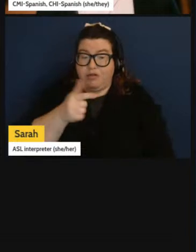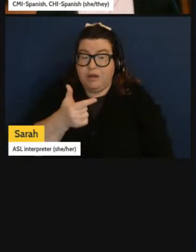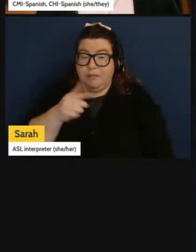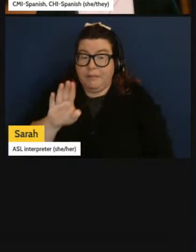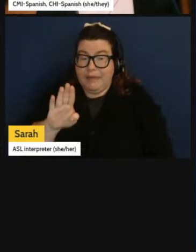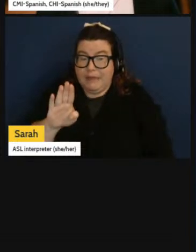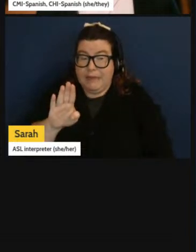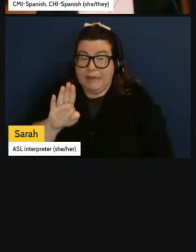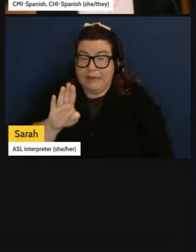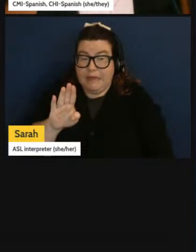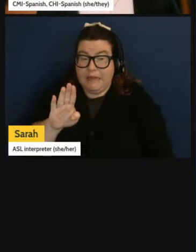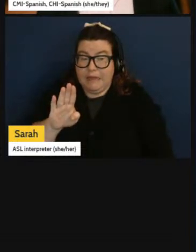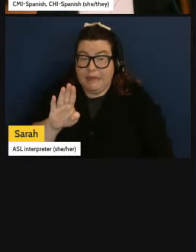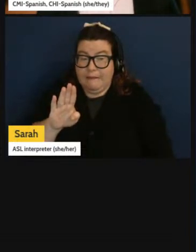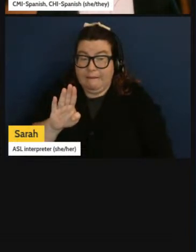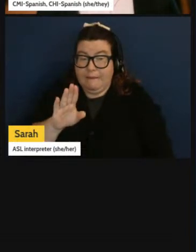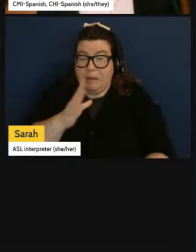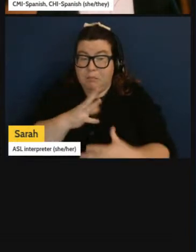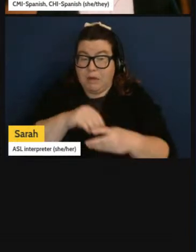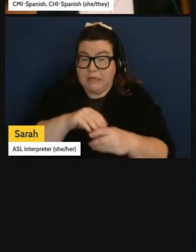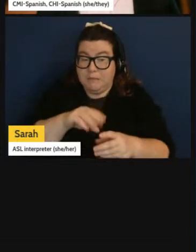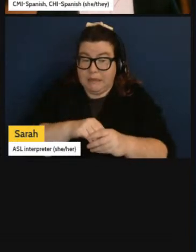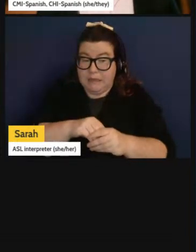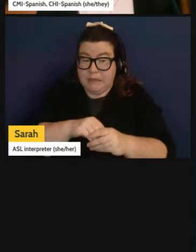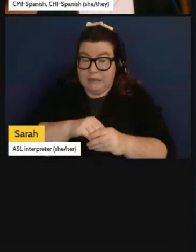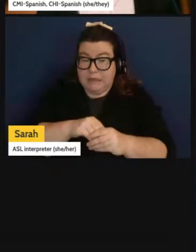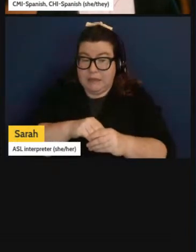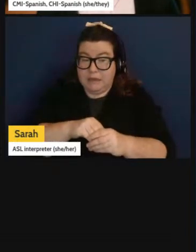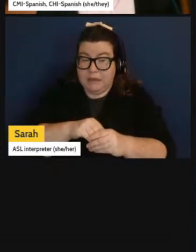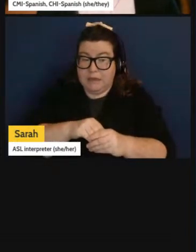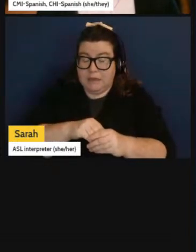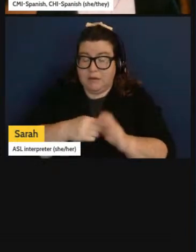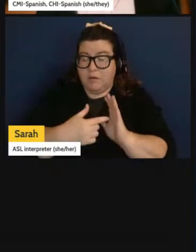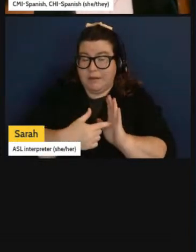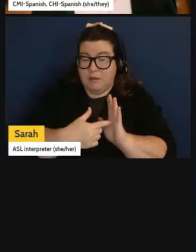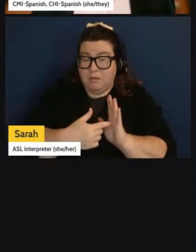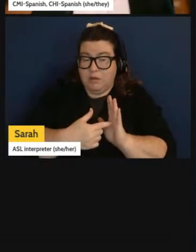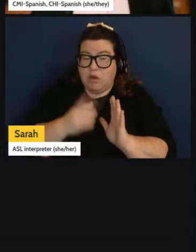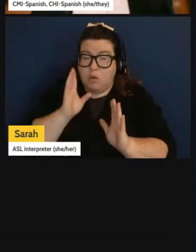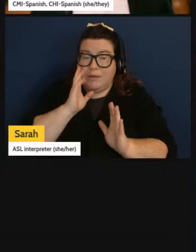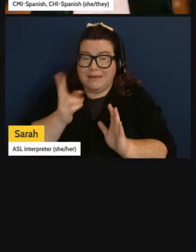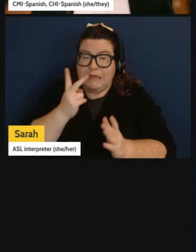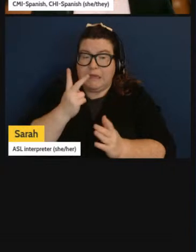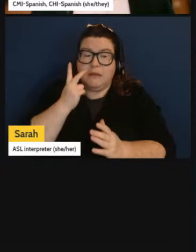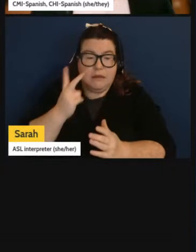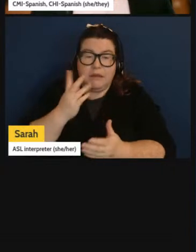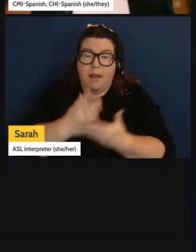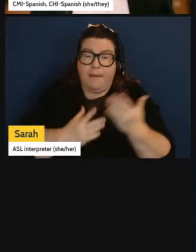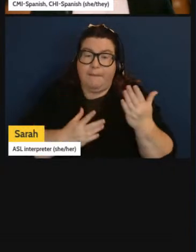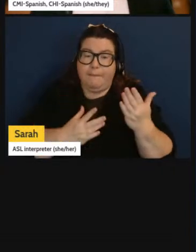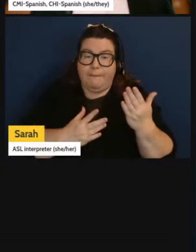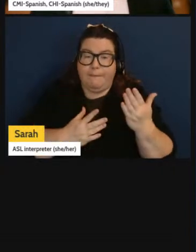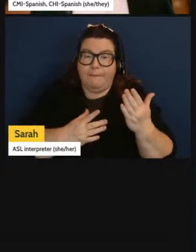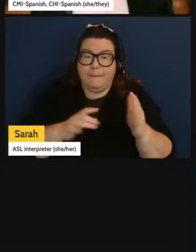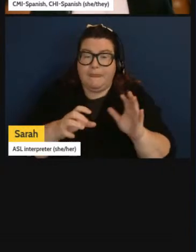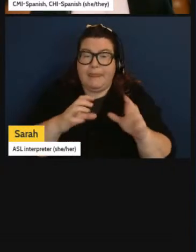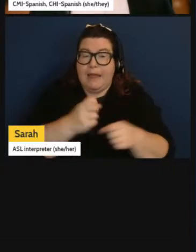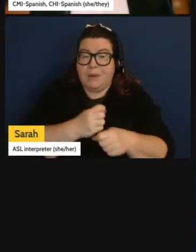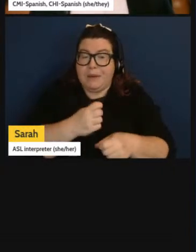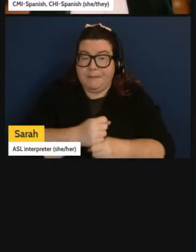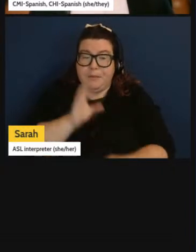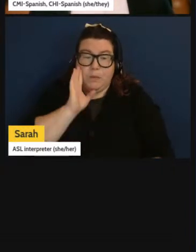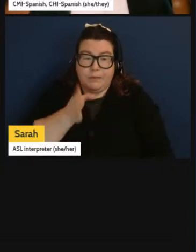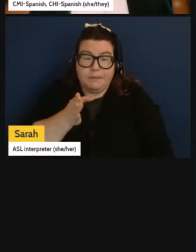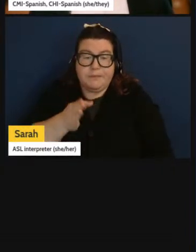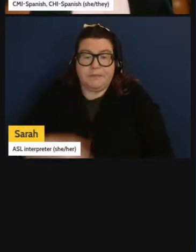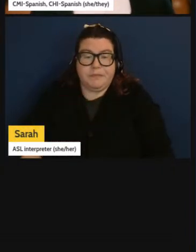lesbian, gay, bisexual participants, for example. So yeah, you're going to see acronyms during this part. And